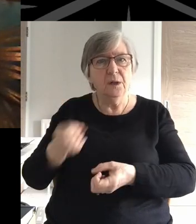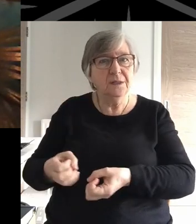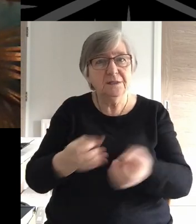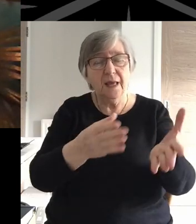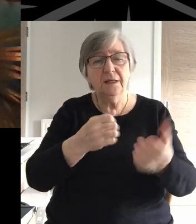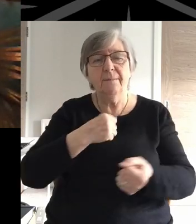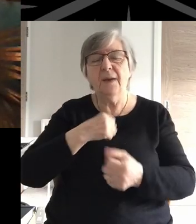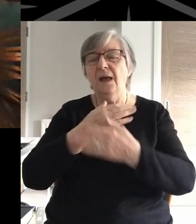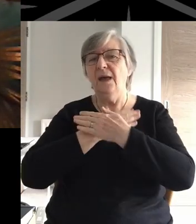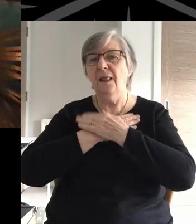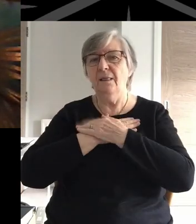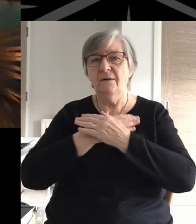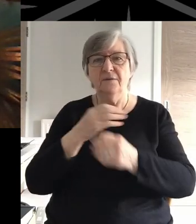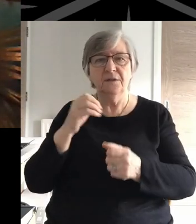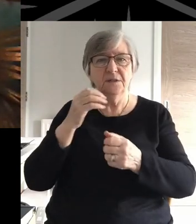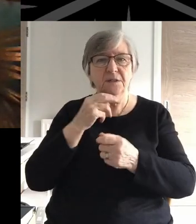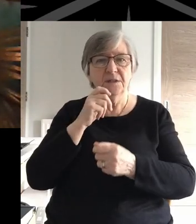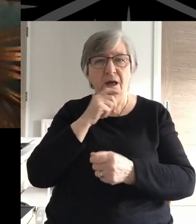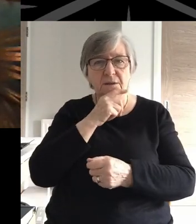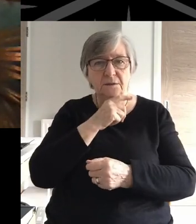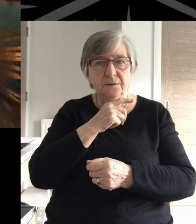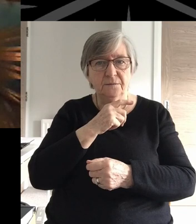I will send my beloved son.